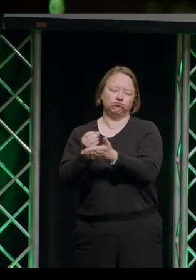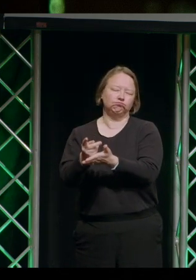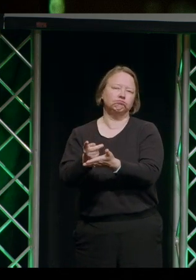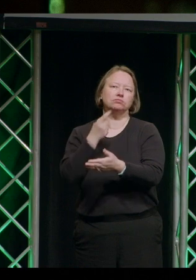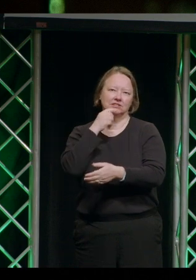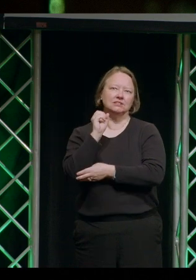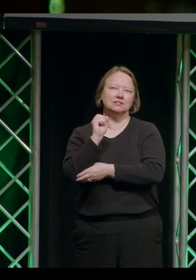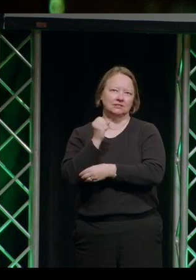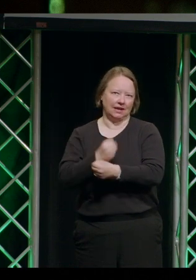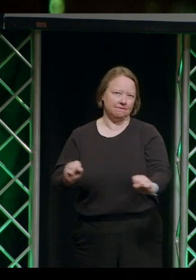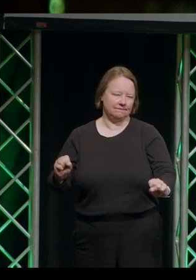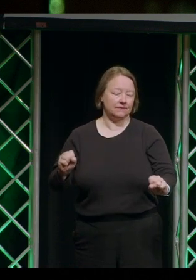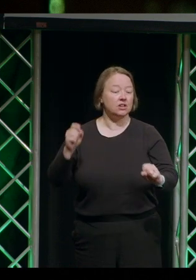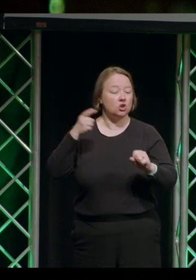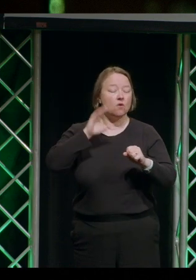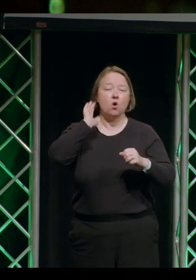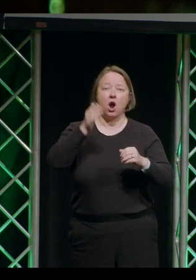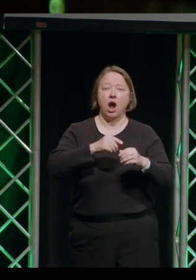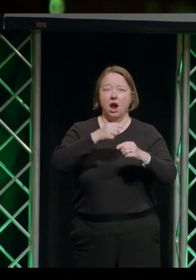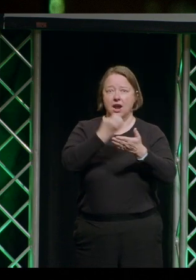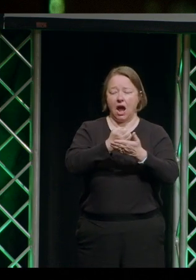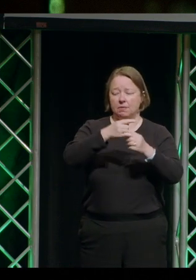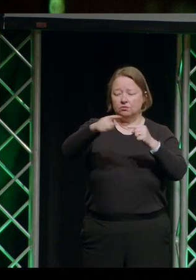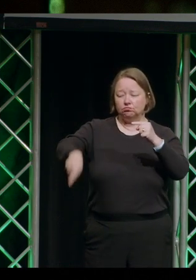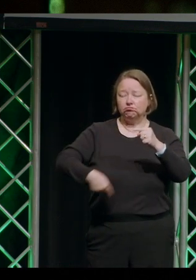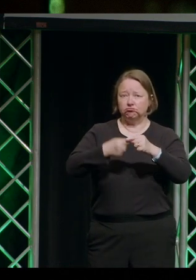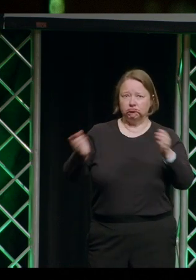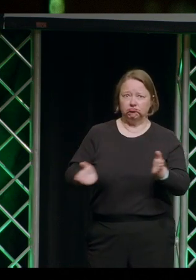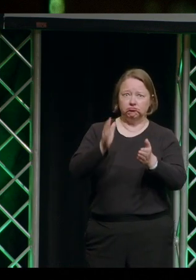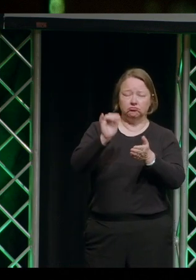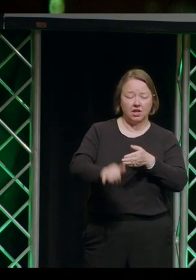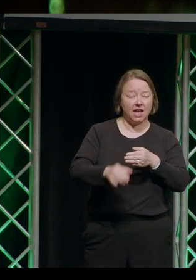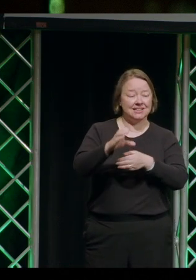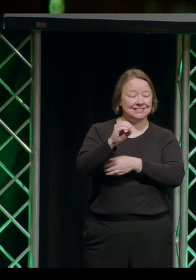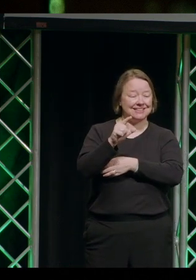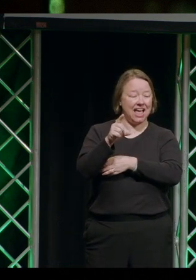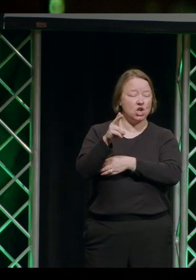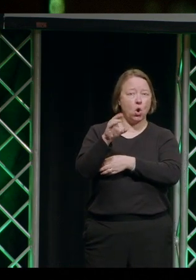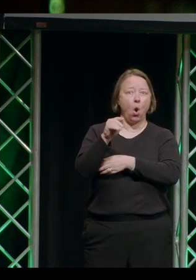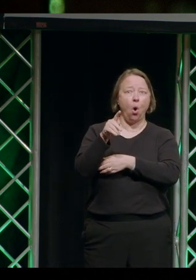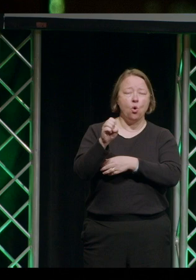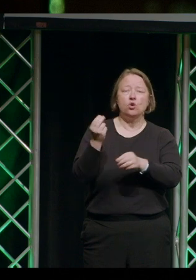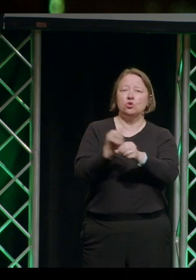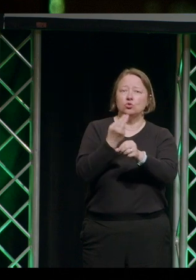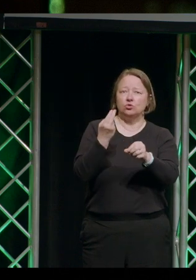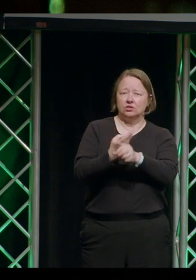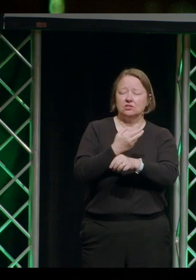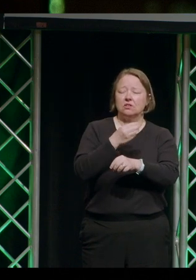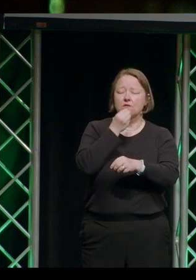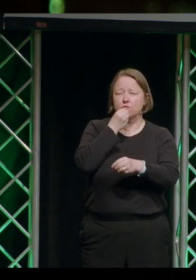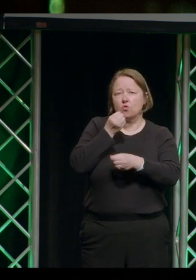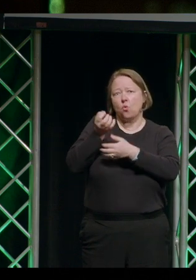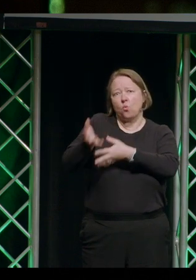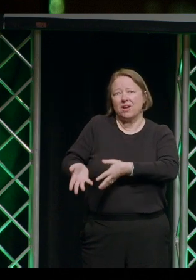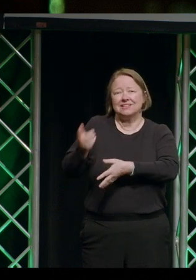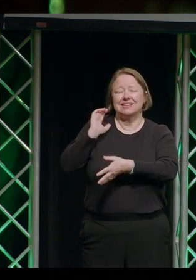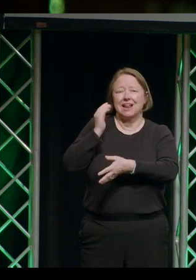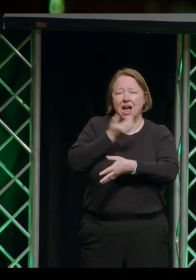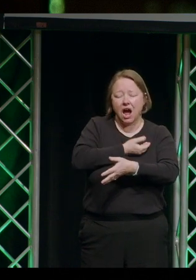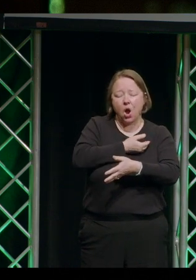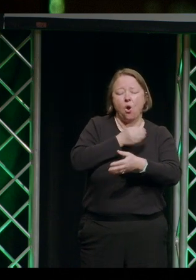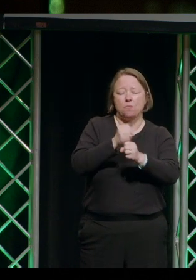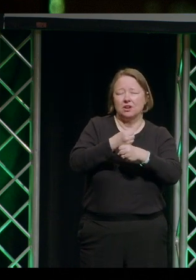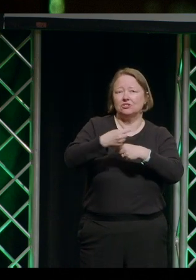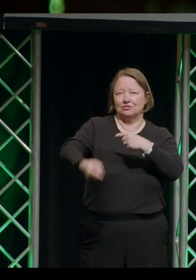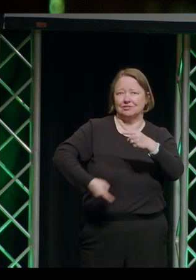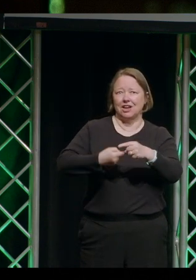To promote a circular economy, Cellucoat uses food waste as an input in its production cycle.